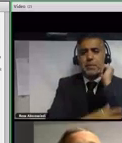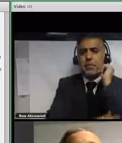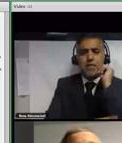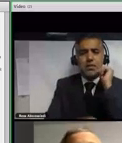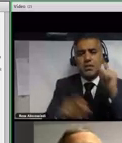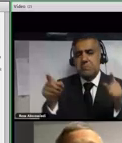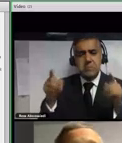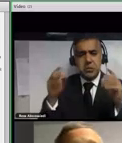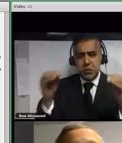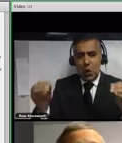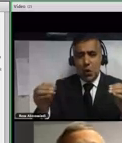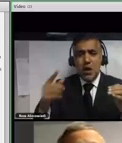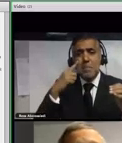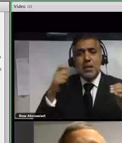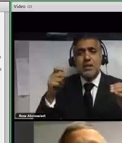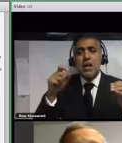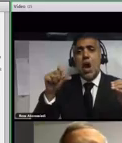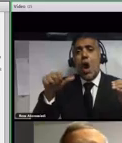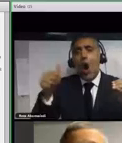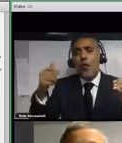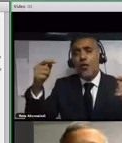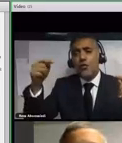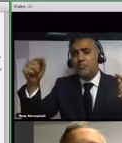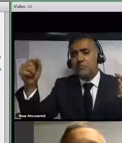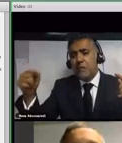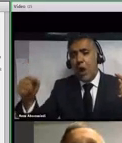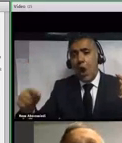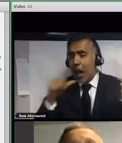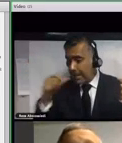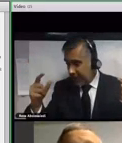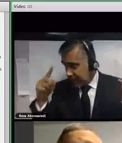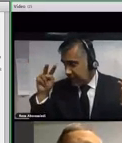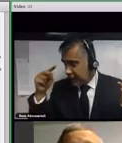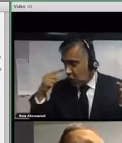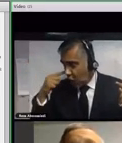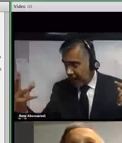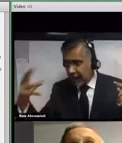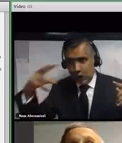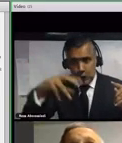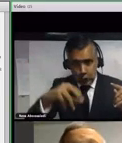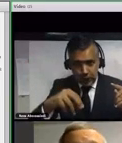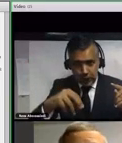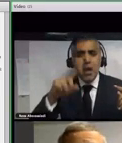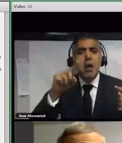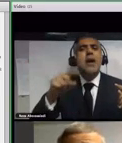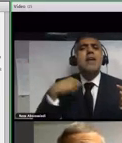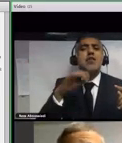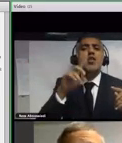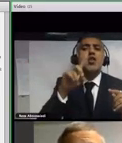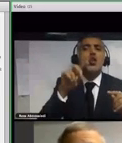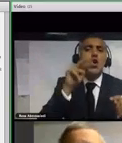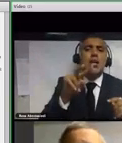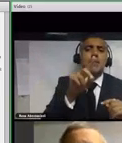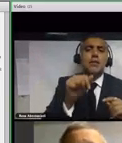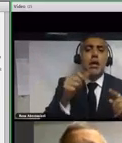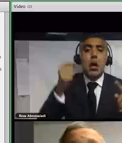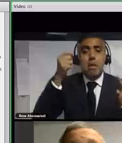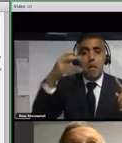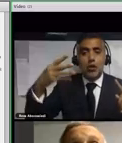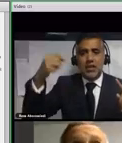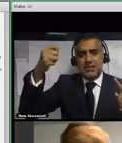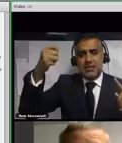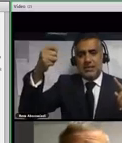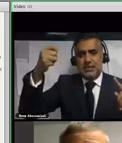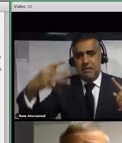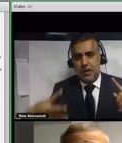because some of these other things are not being taken into account. But when we look at disability with a multidimensional measure, when we think about poverty